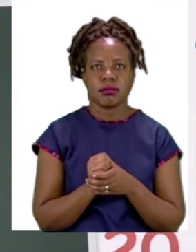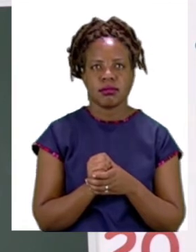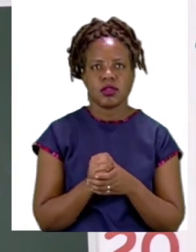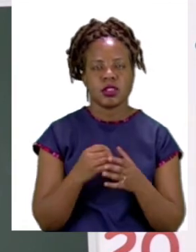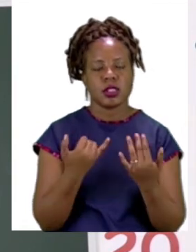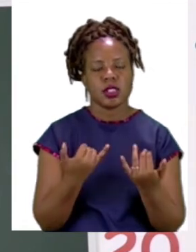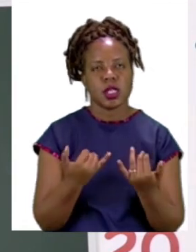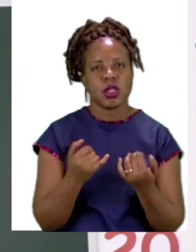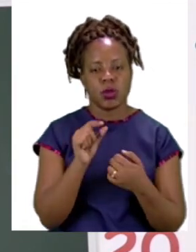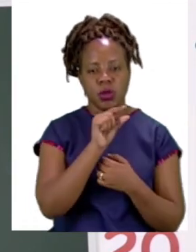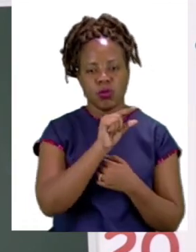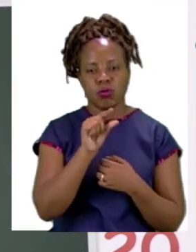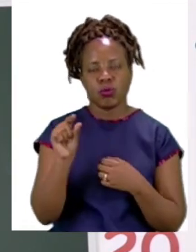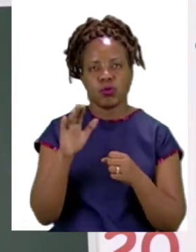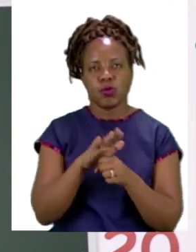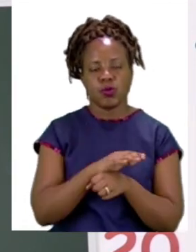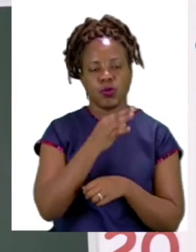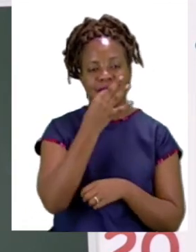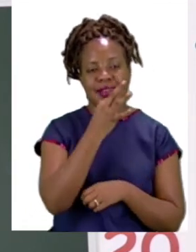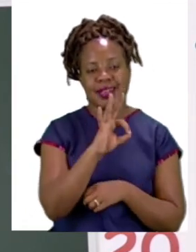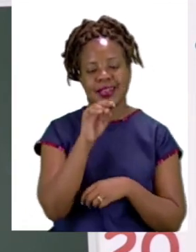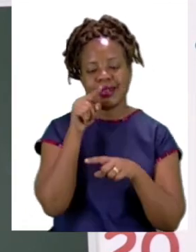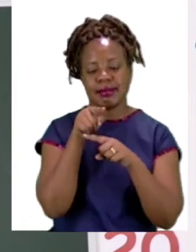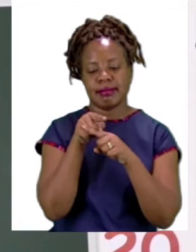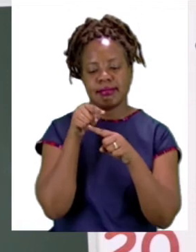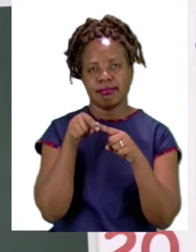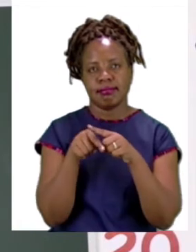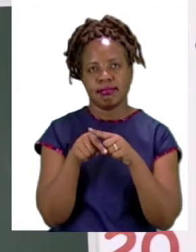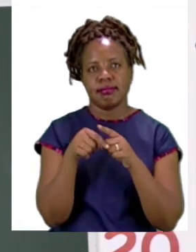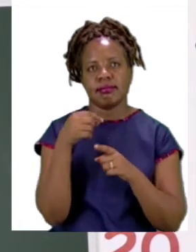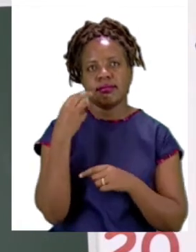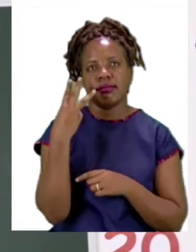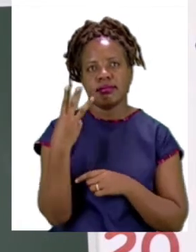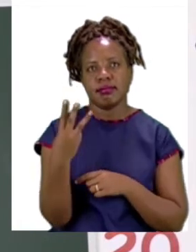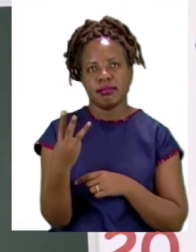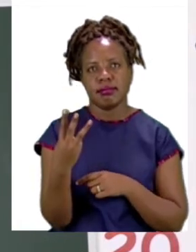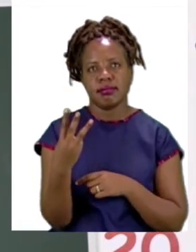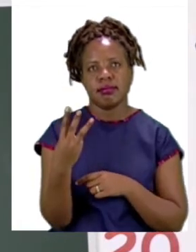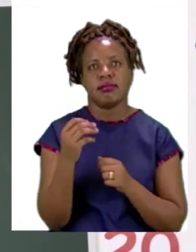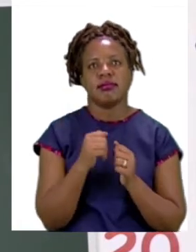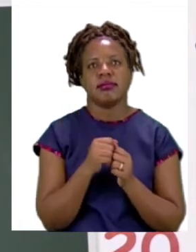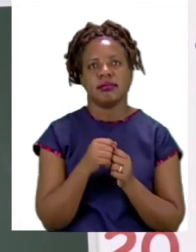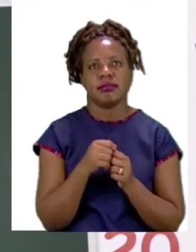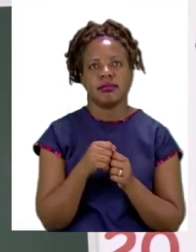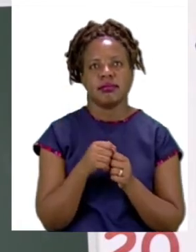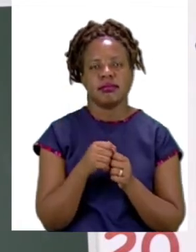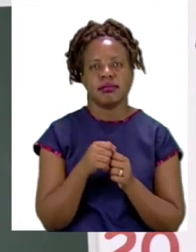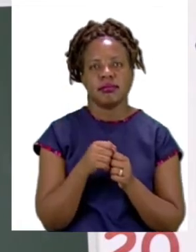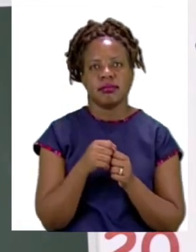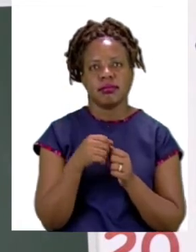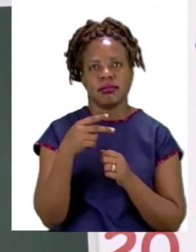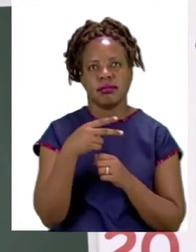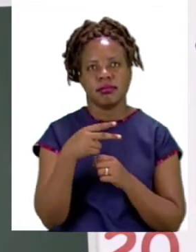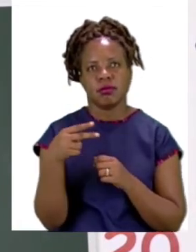says 9 divided into 3 equals, and how many